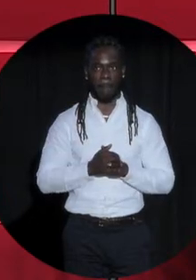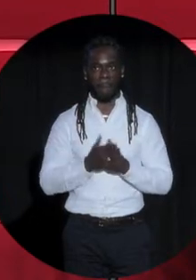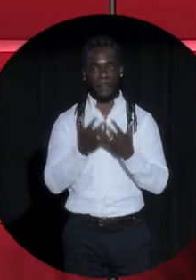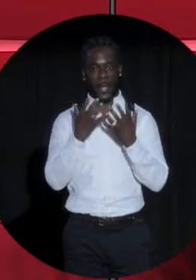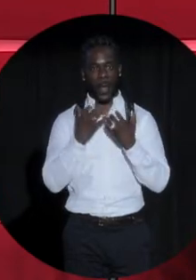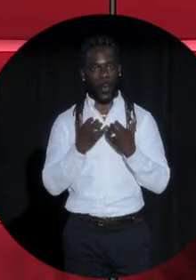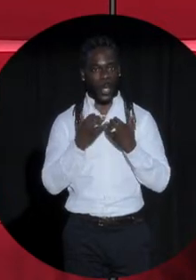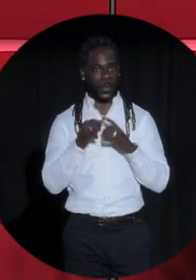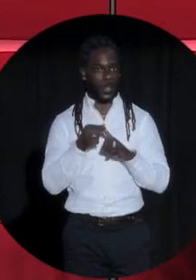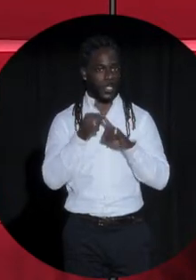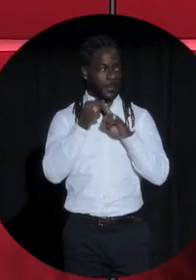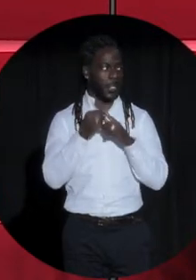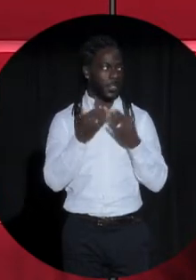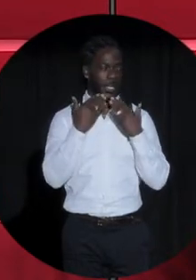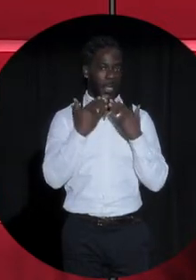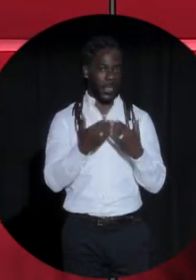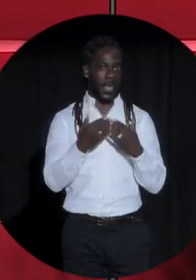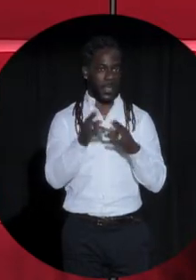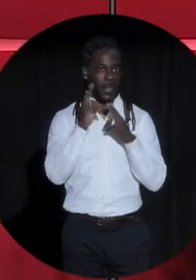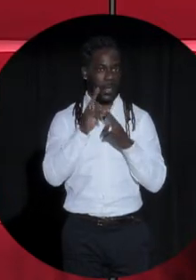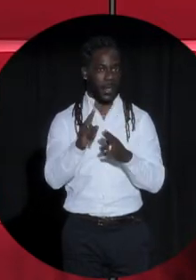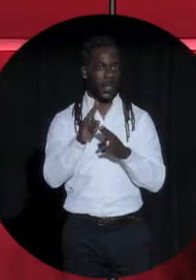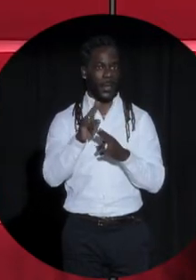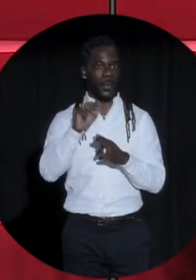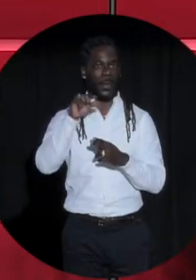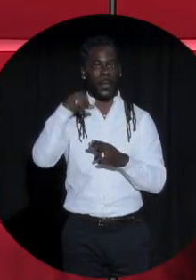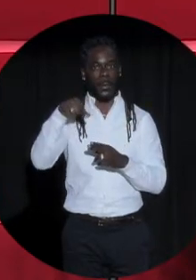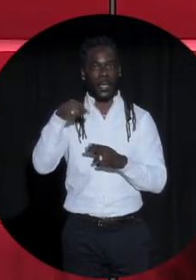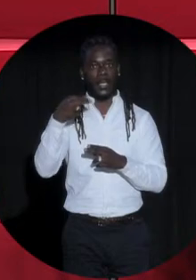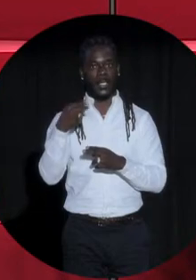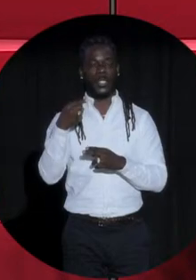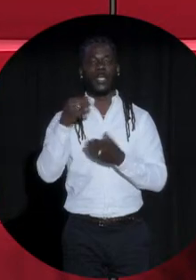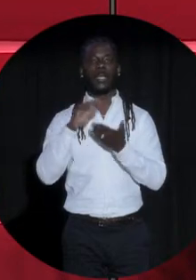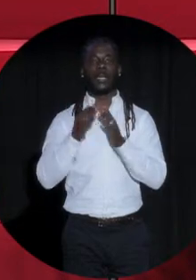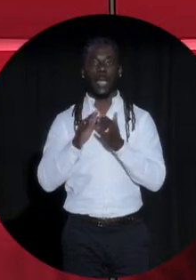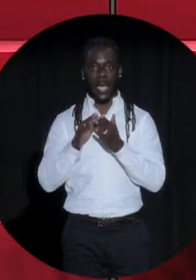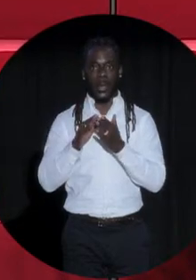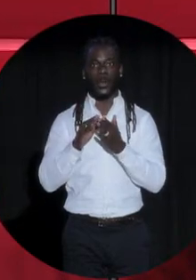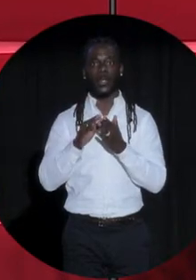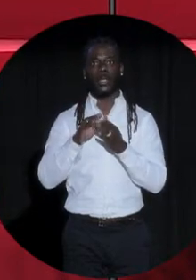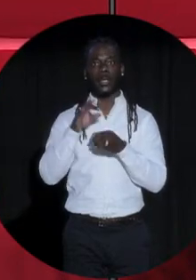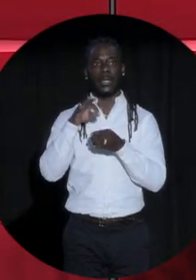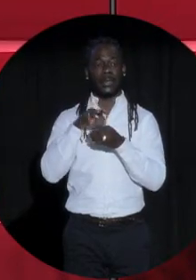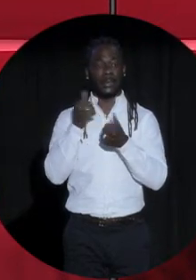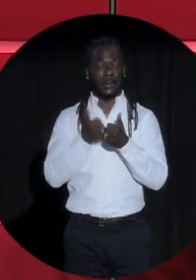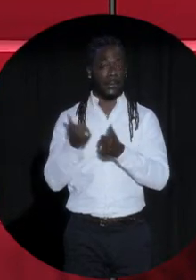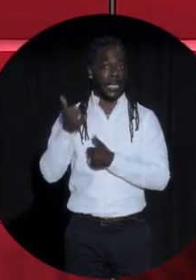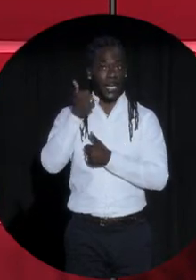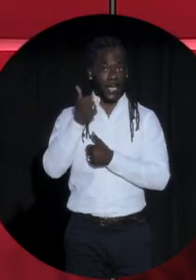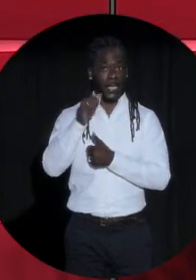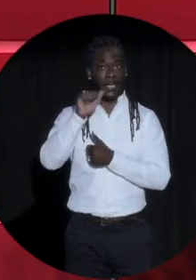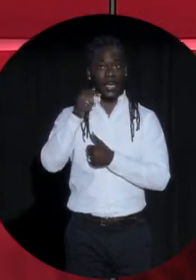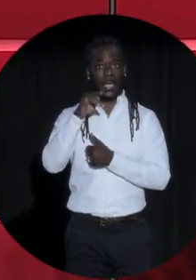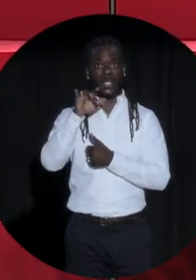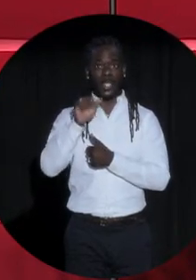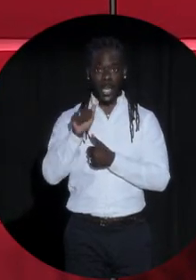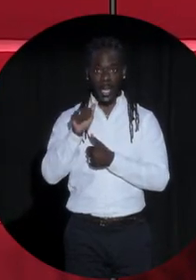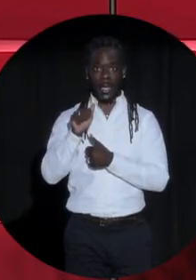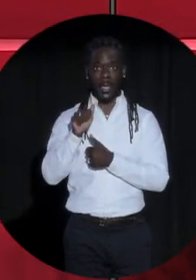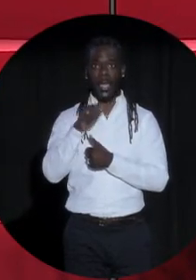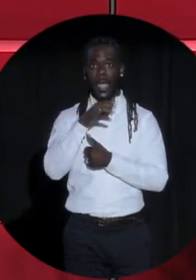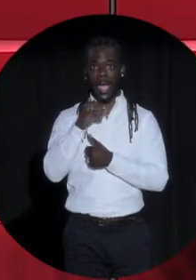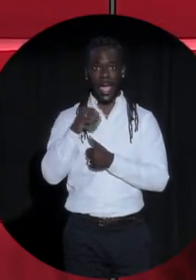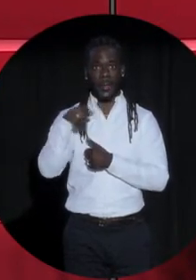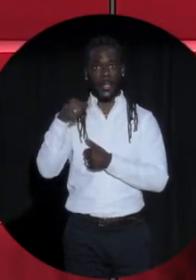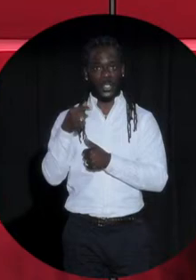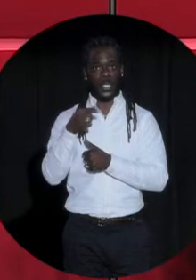want to especially thank the Honorable Prince George's County Executive Angela Alsobrooks and the Prince George's County